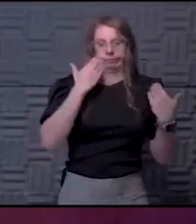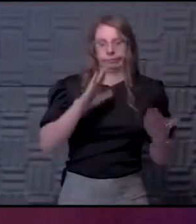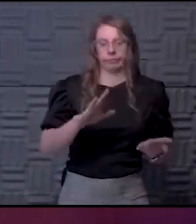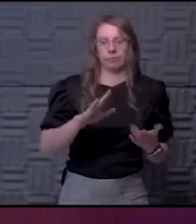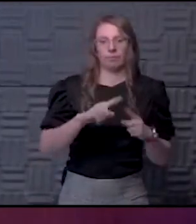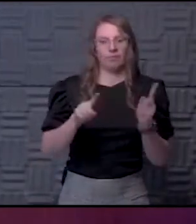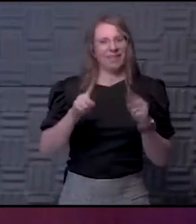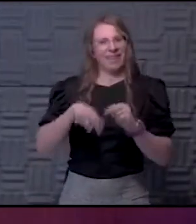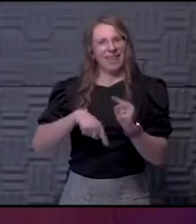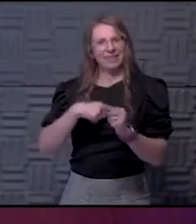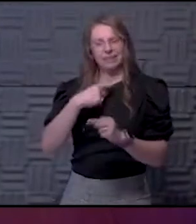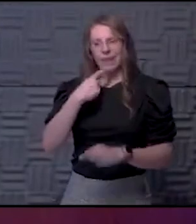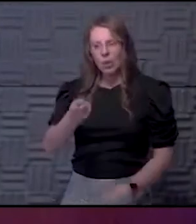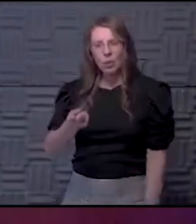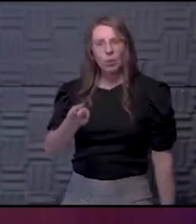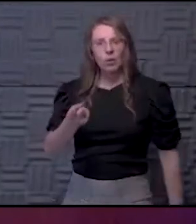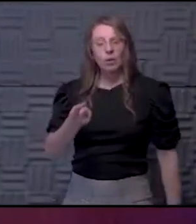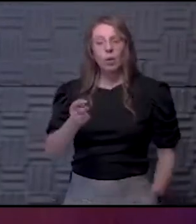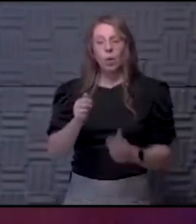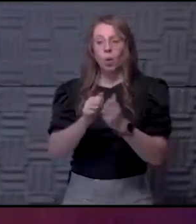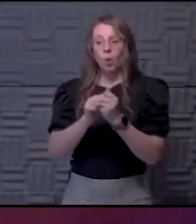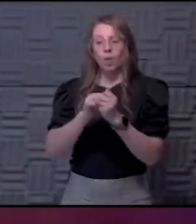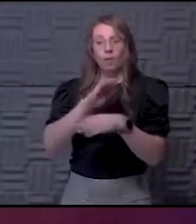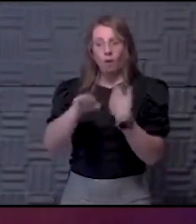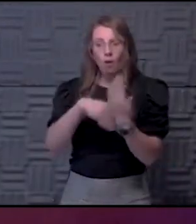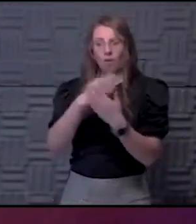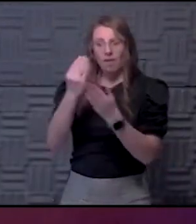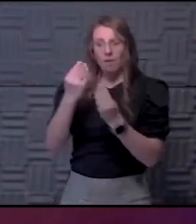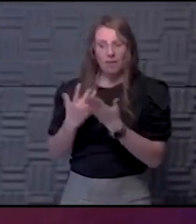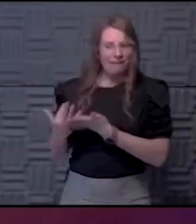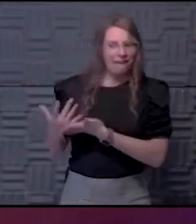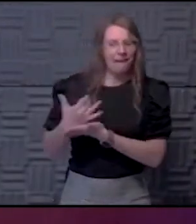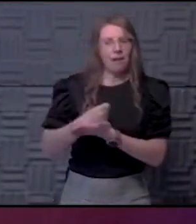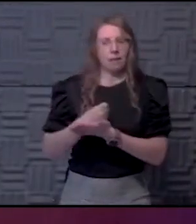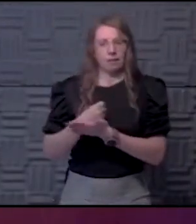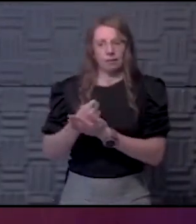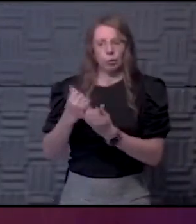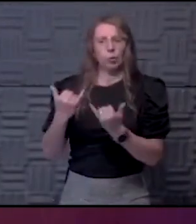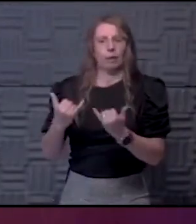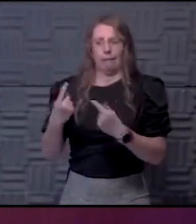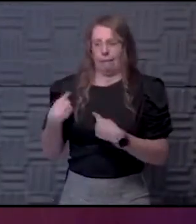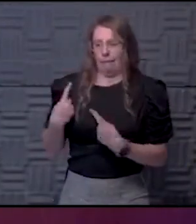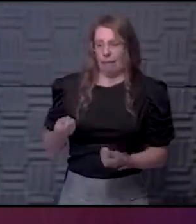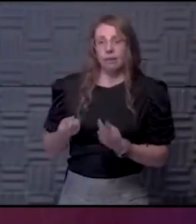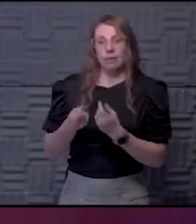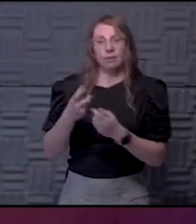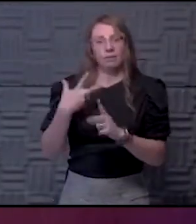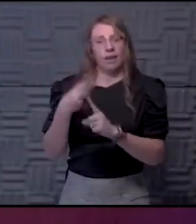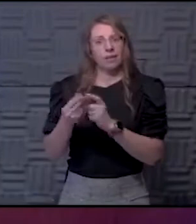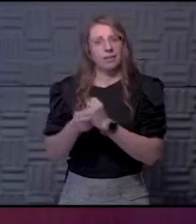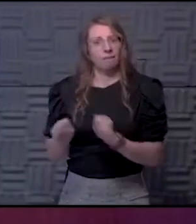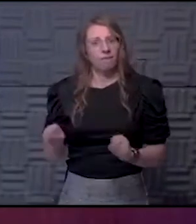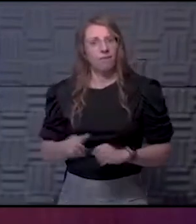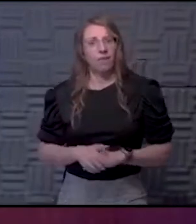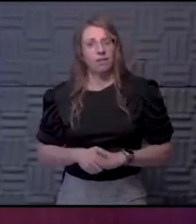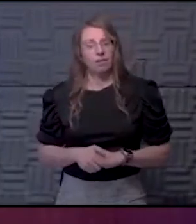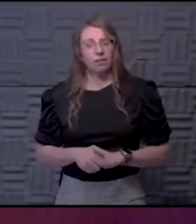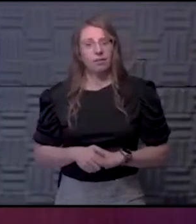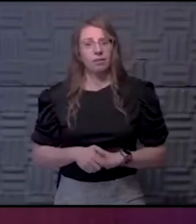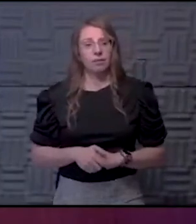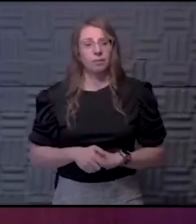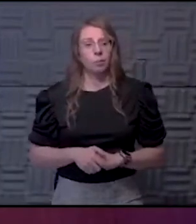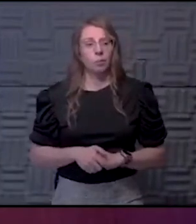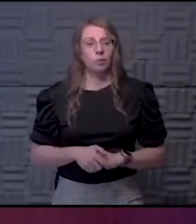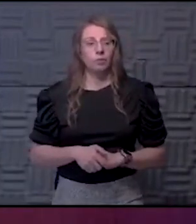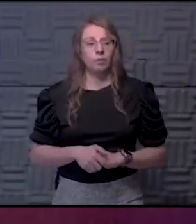that we can't say that with all of the information we have available today, it is safe. I think